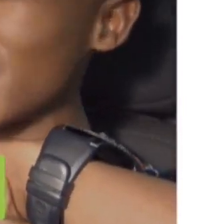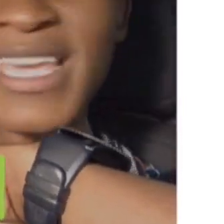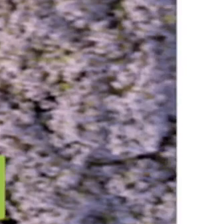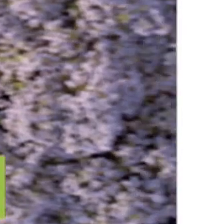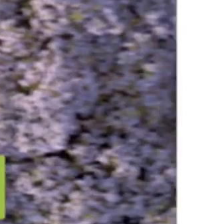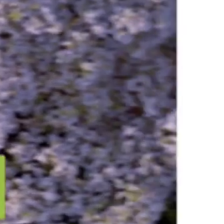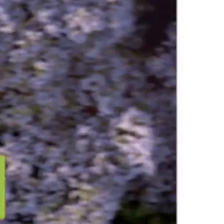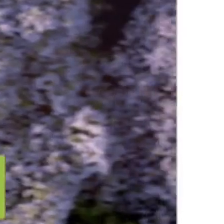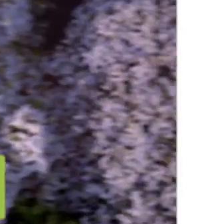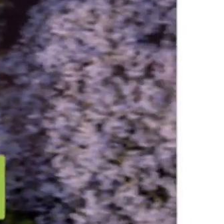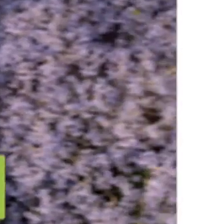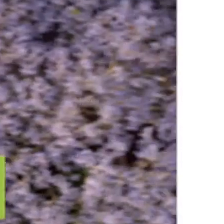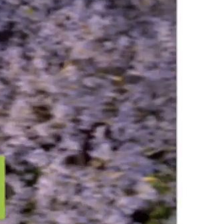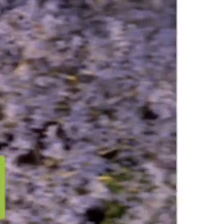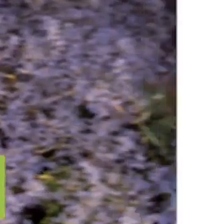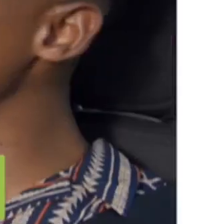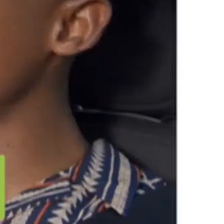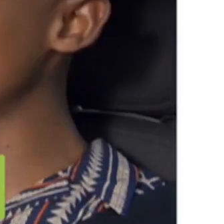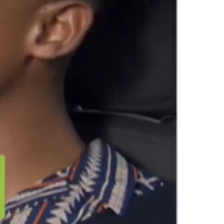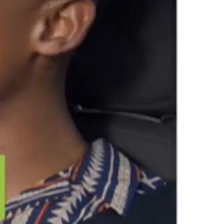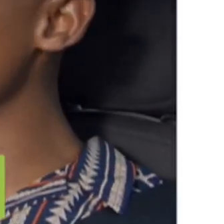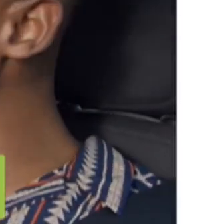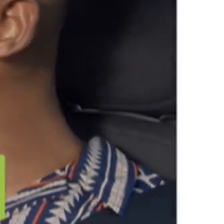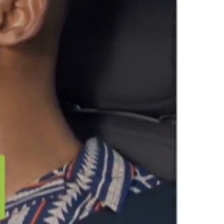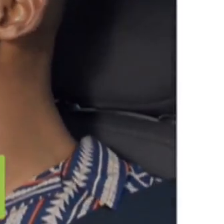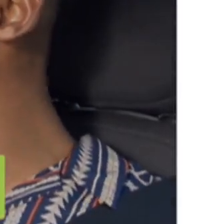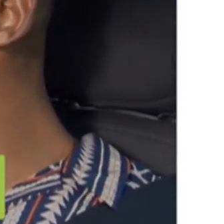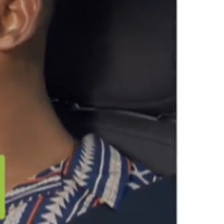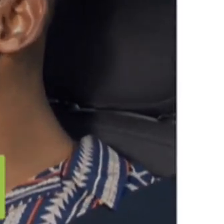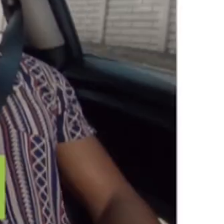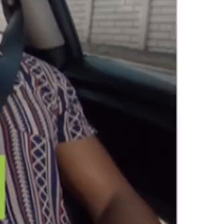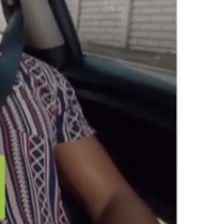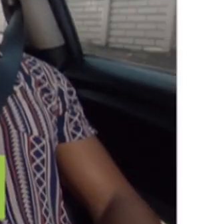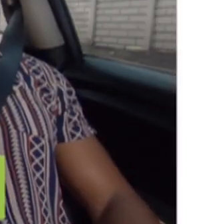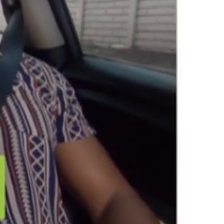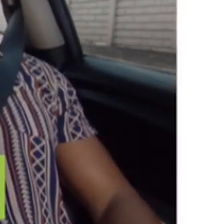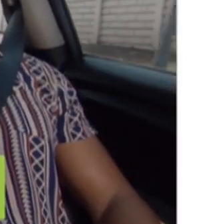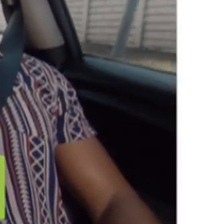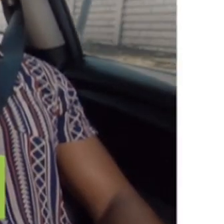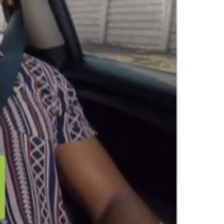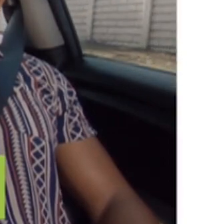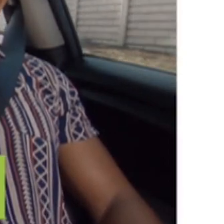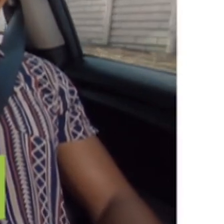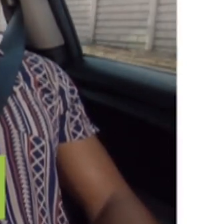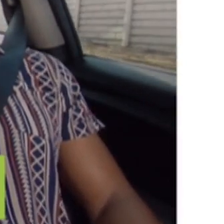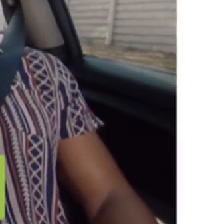beautiful, man. And I never thought I'd ever speak to him again. Noah is the kind of guy who'd make you wanna chenchadaide.